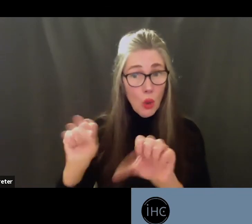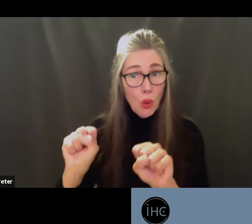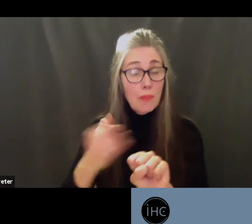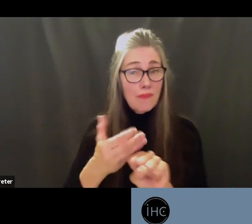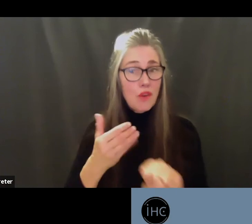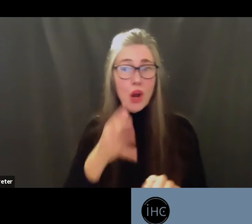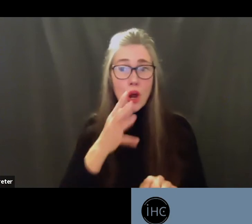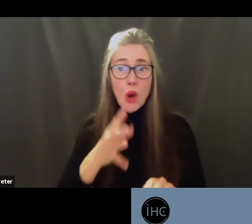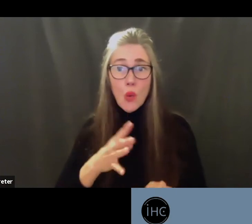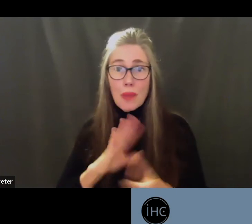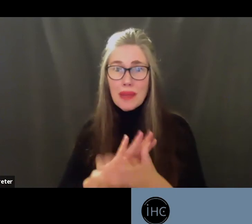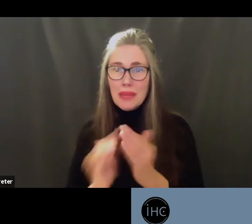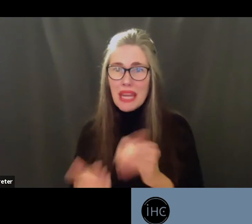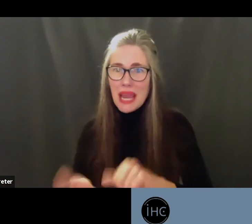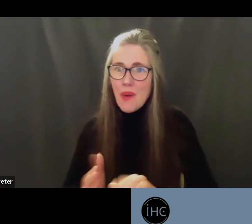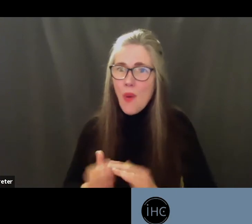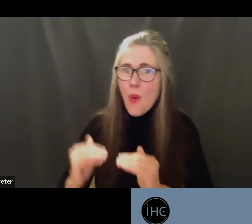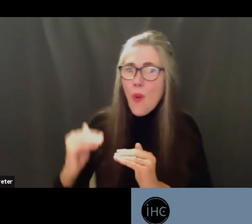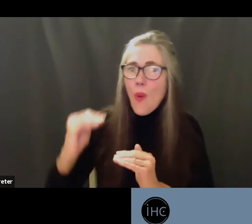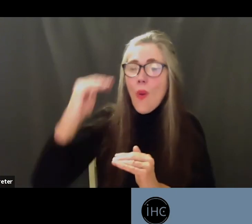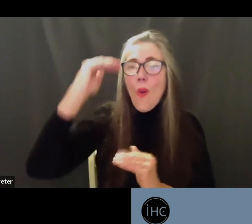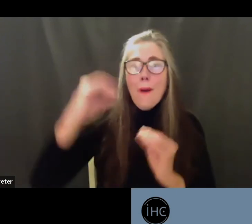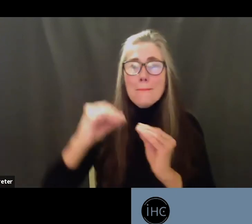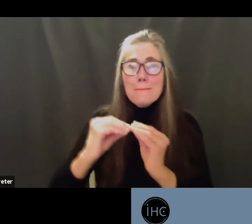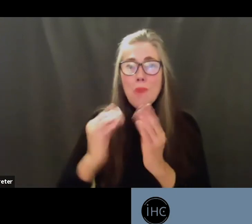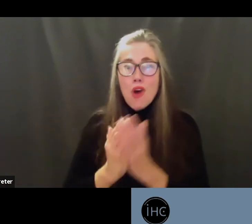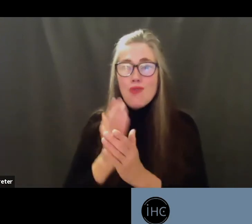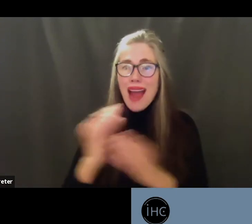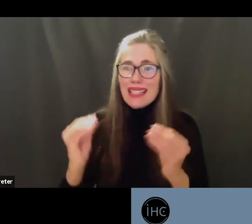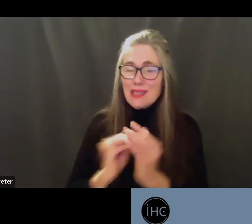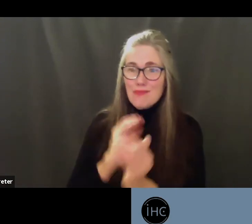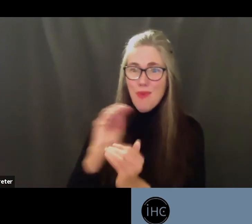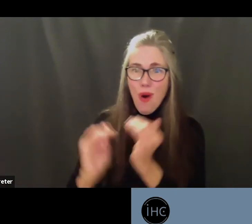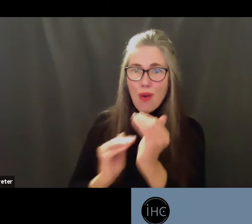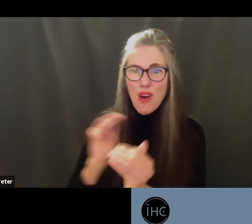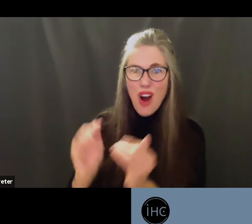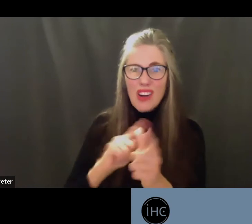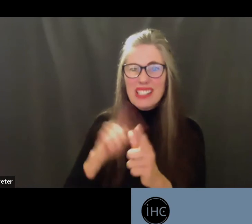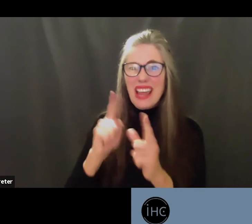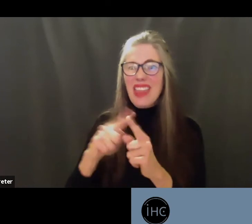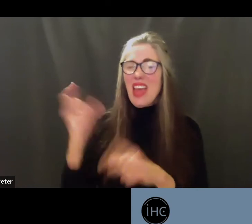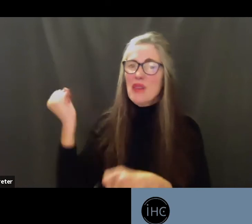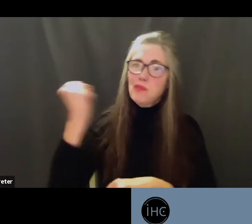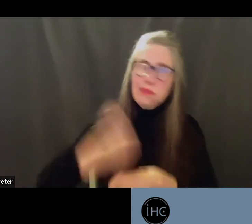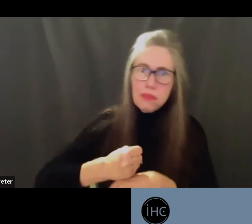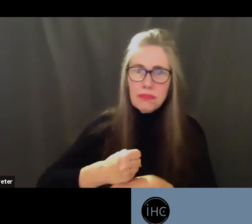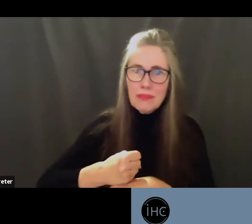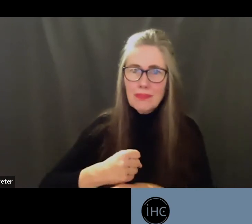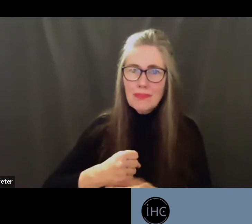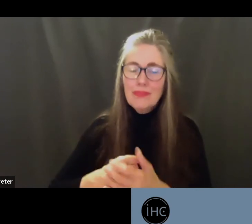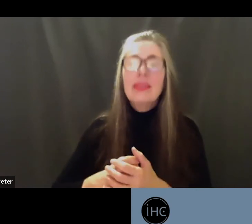they got enormous rights and they made real progress. And so this is one of